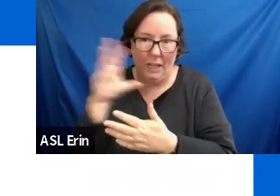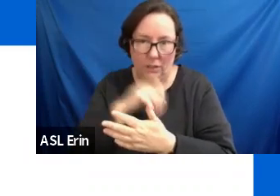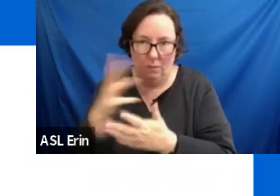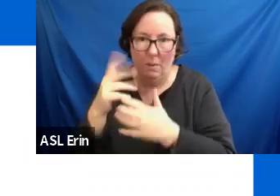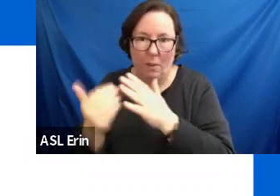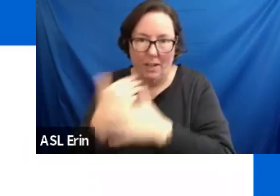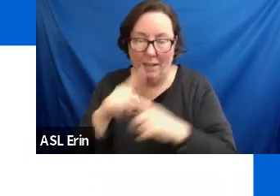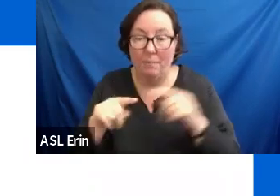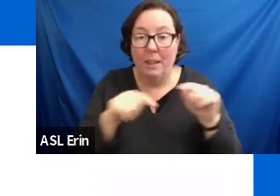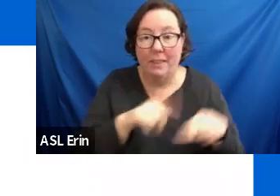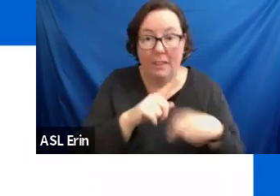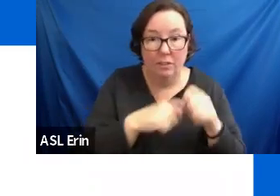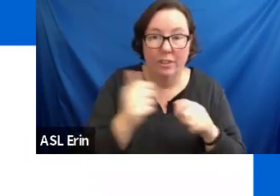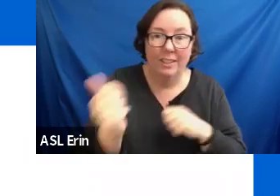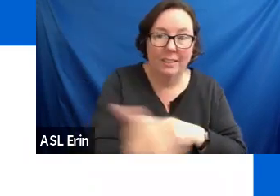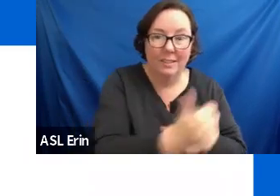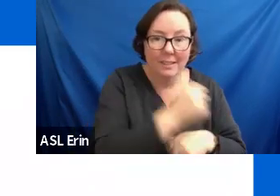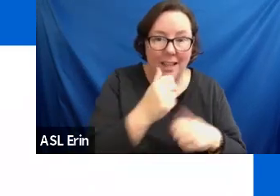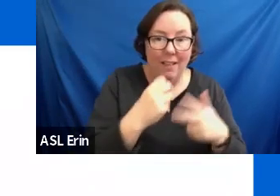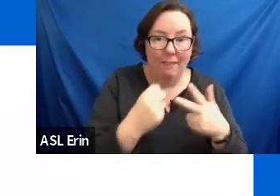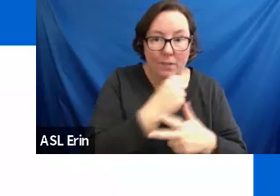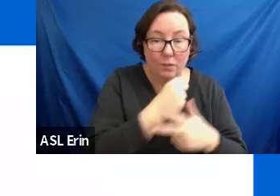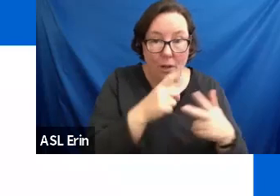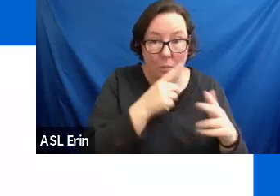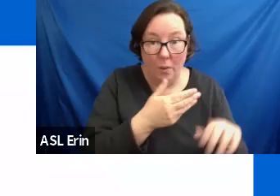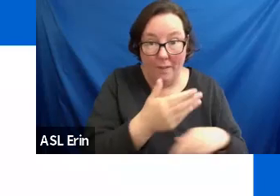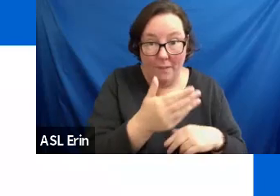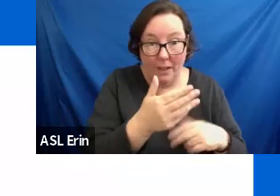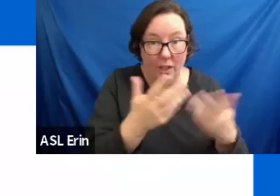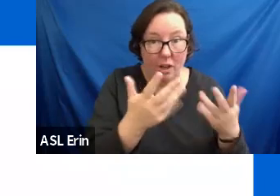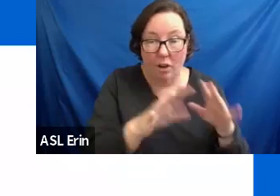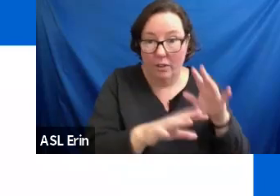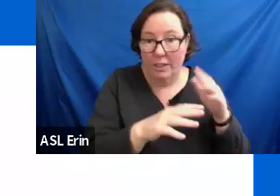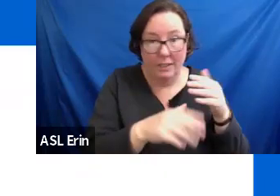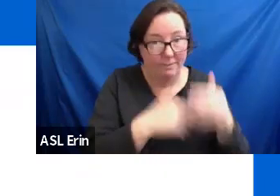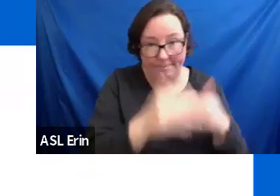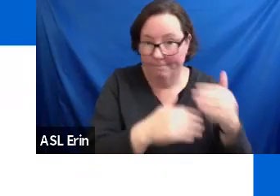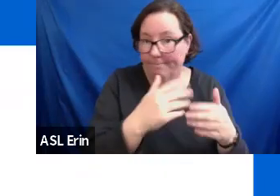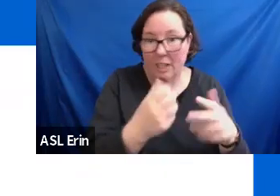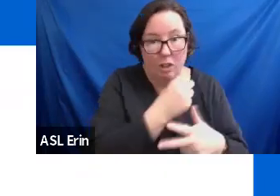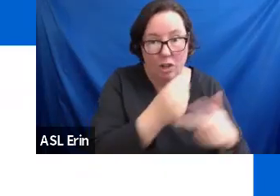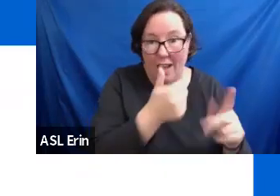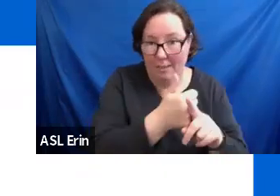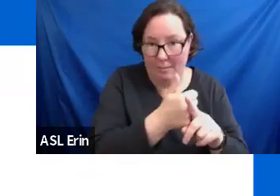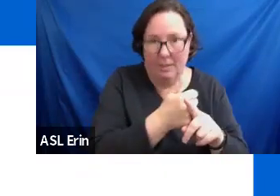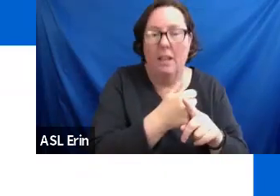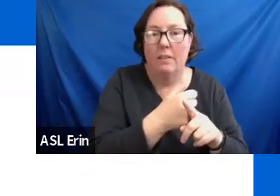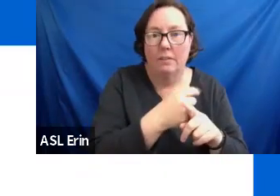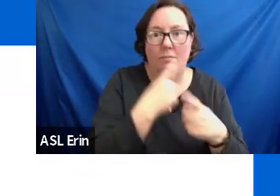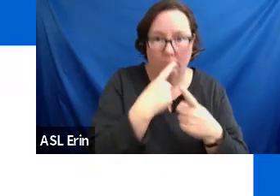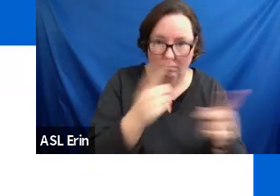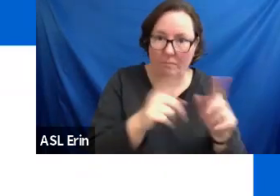year, every family who was invited took all of the steps. So they would have ranked the